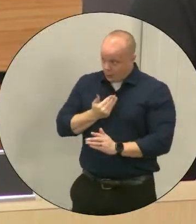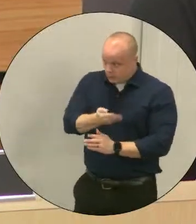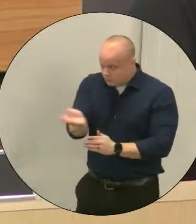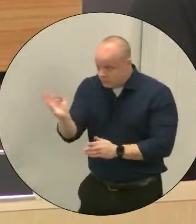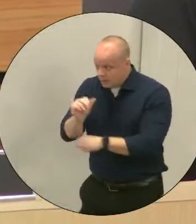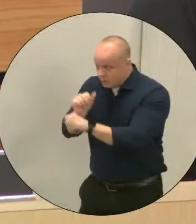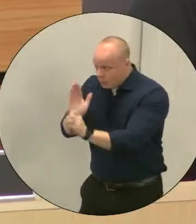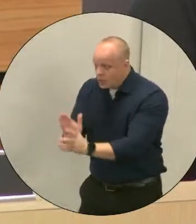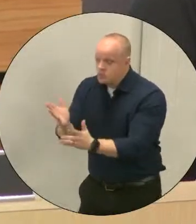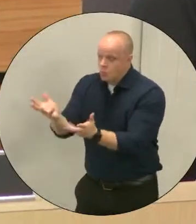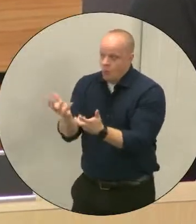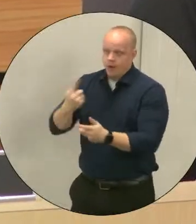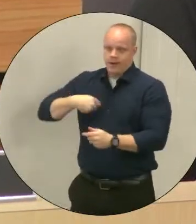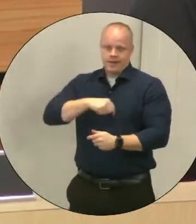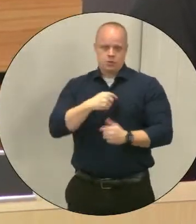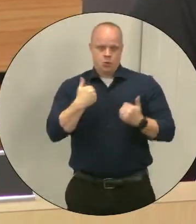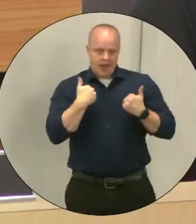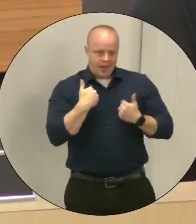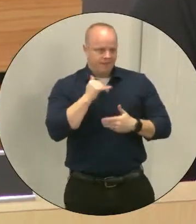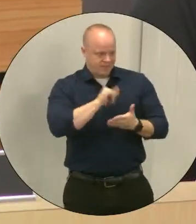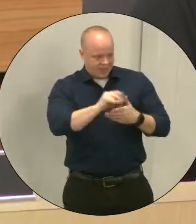us to bring a measure of stability.